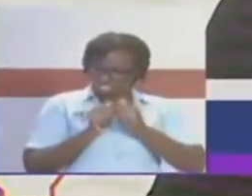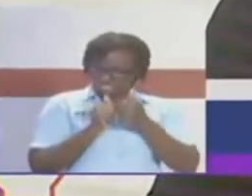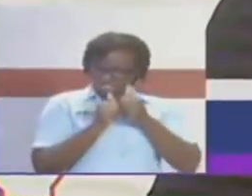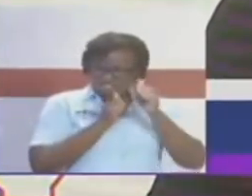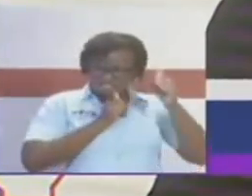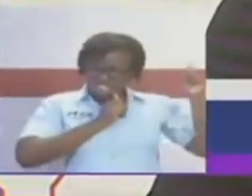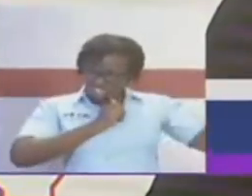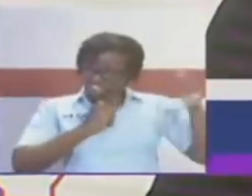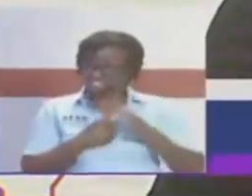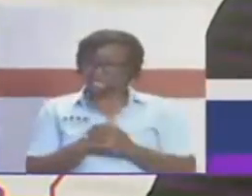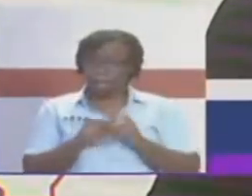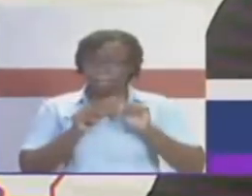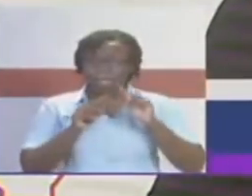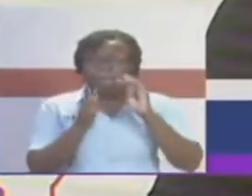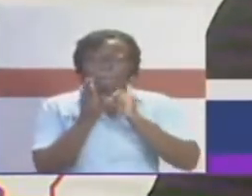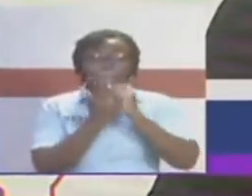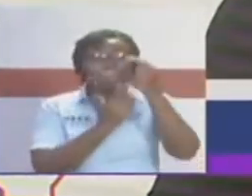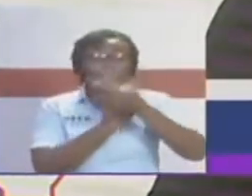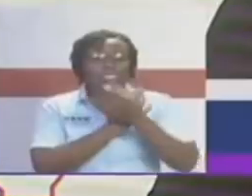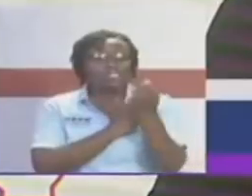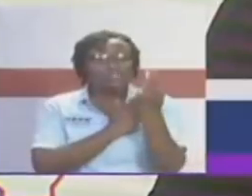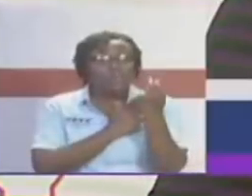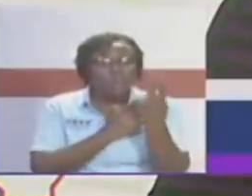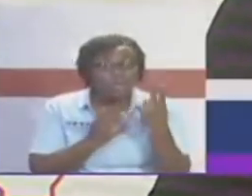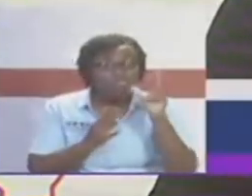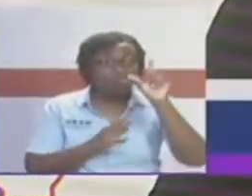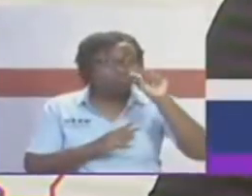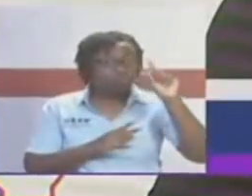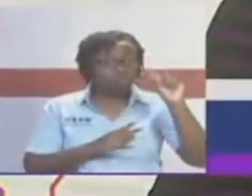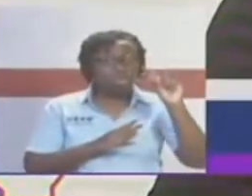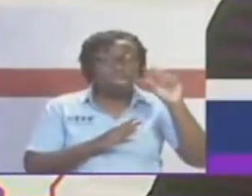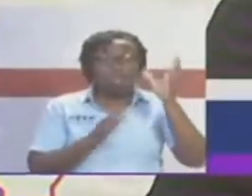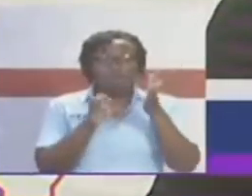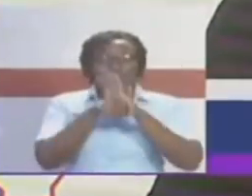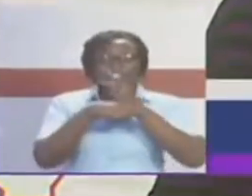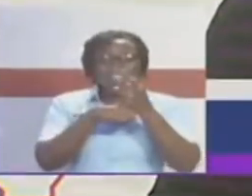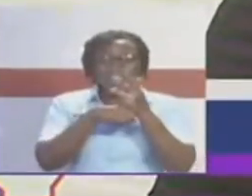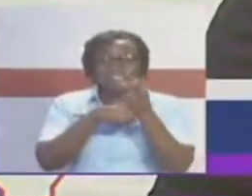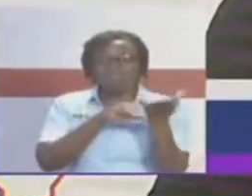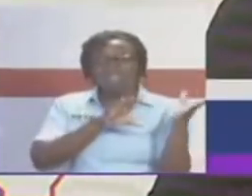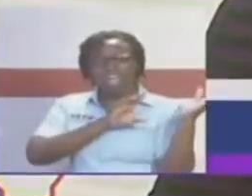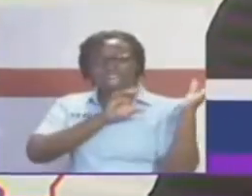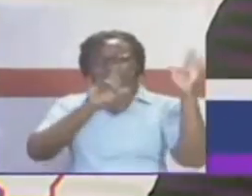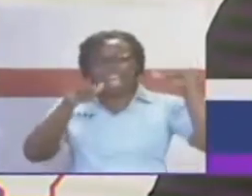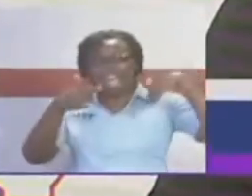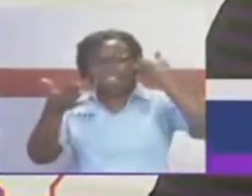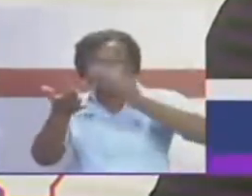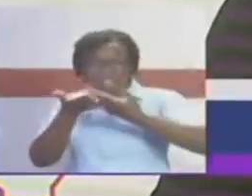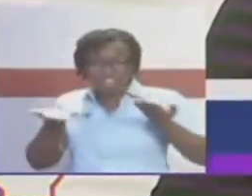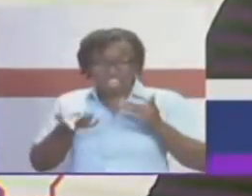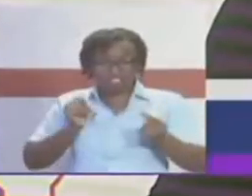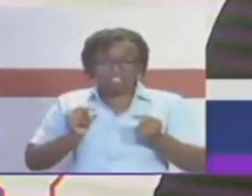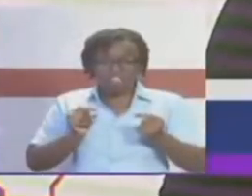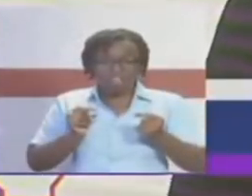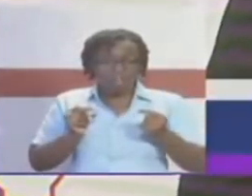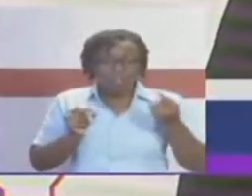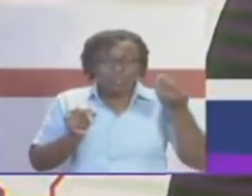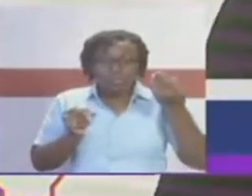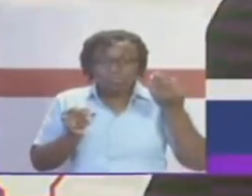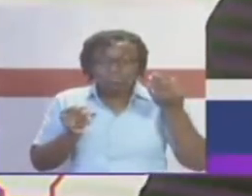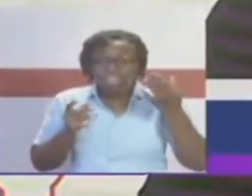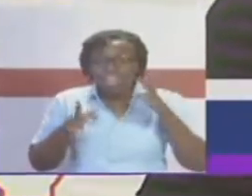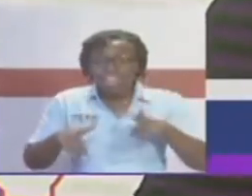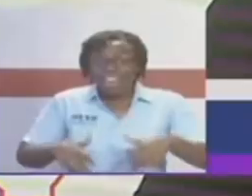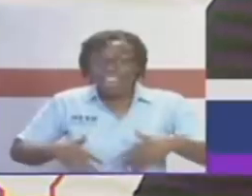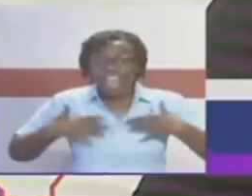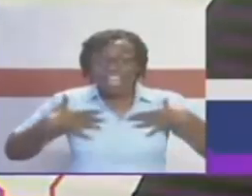12, 2020, COVID-19 arrived on our shores. Little did we know that life was about to change in a dramatic